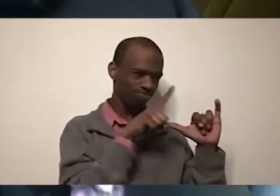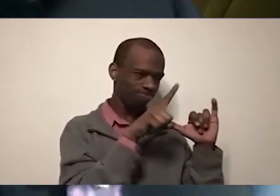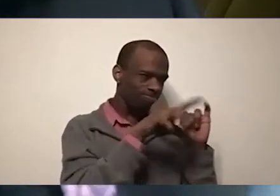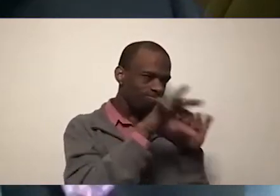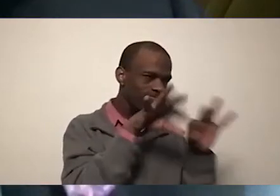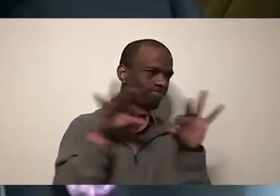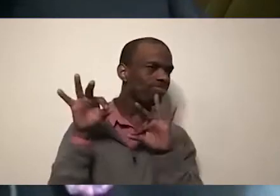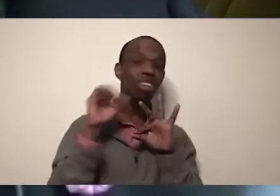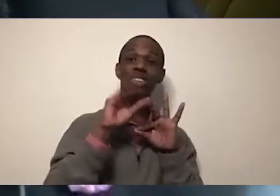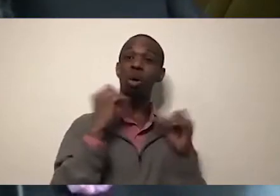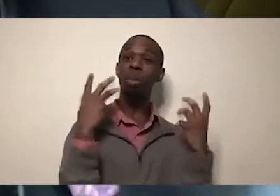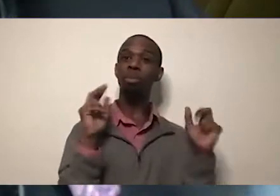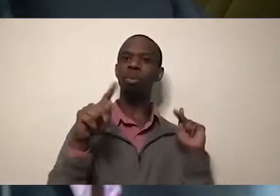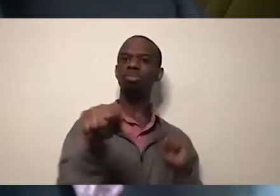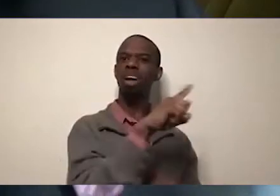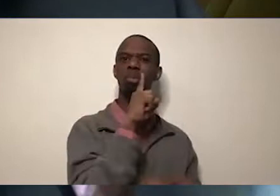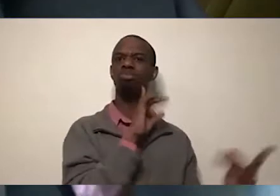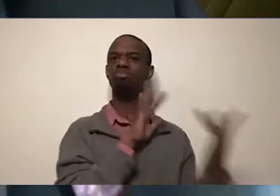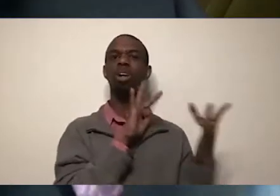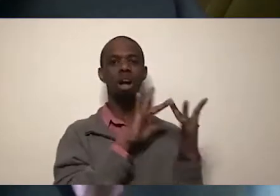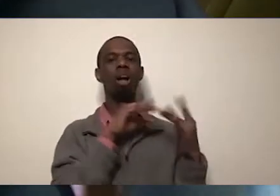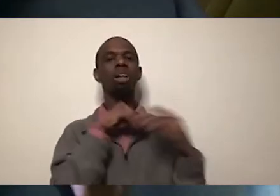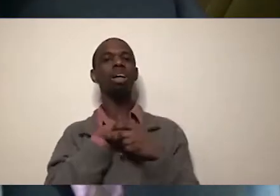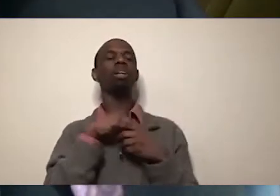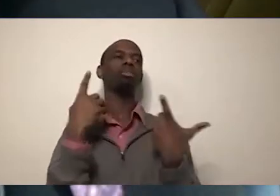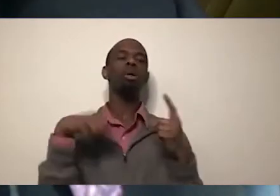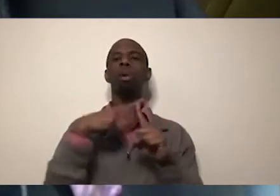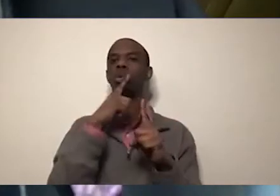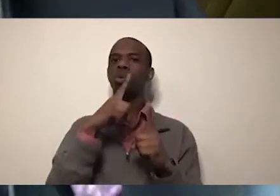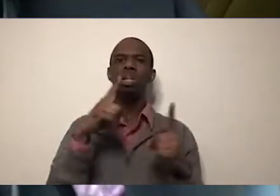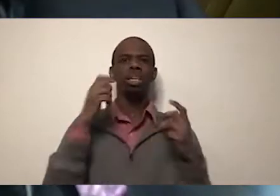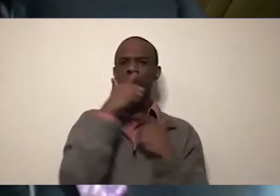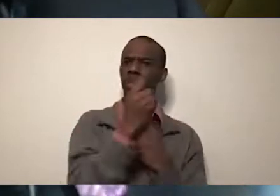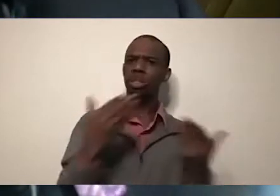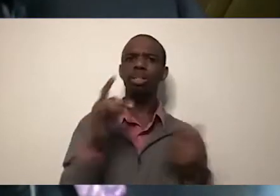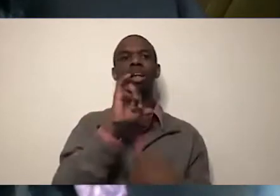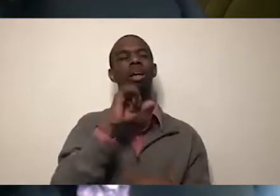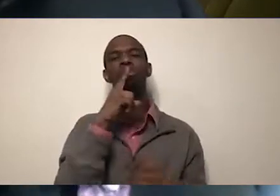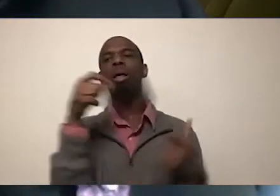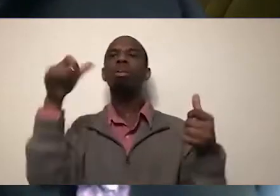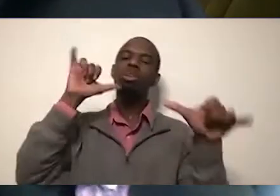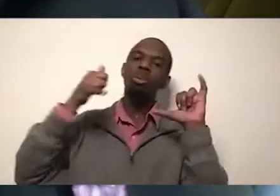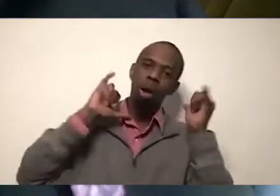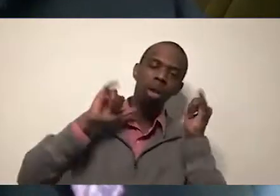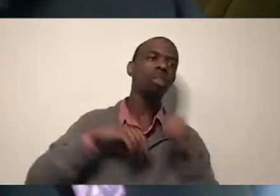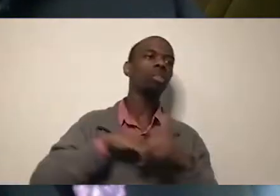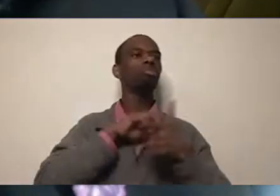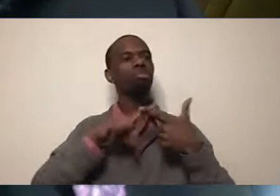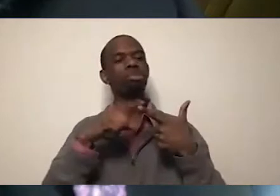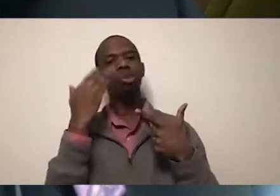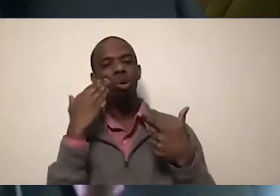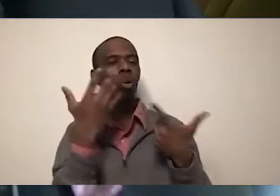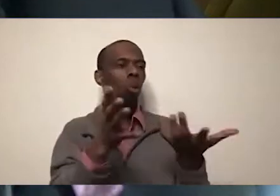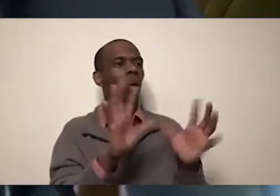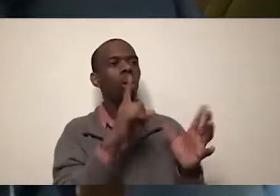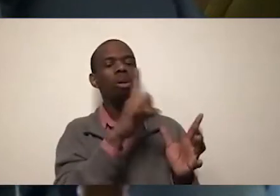drinking, but also a lot of very exotic things. And one One perennial, of course, was lead poisoning,